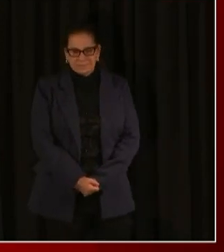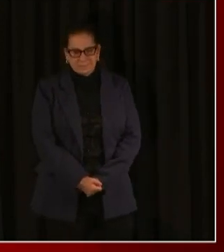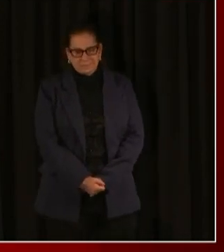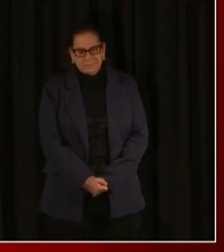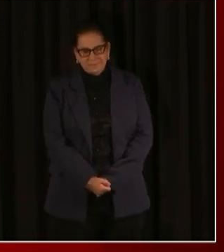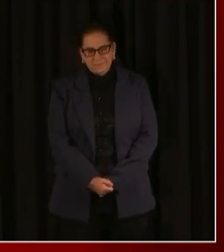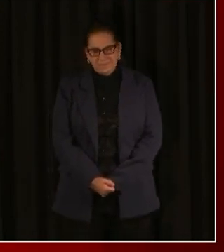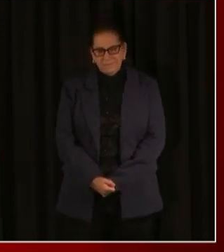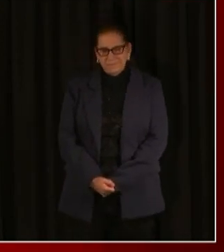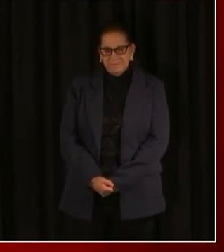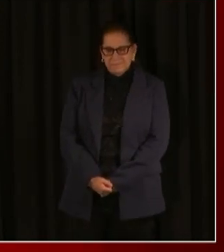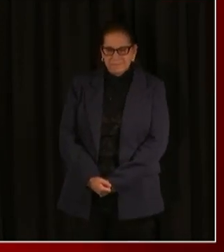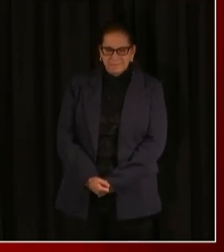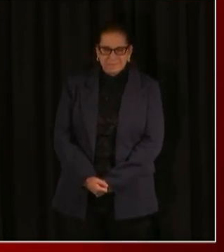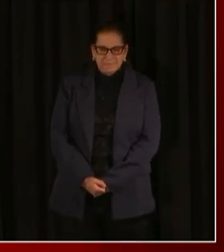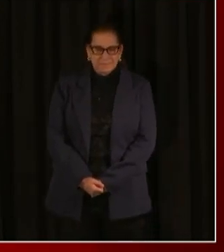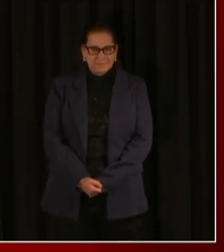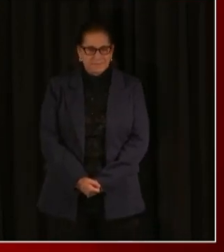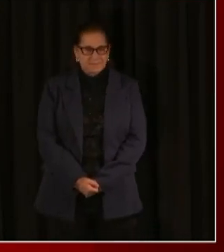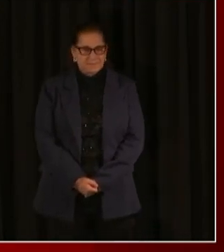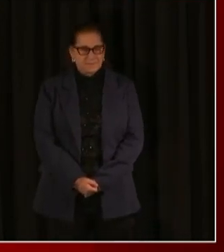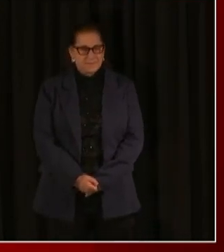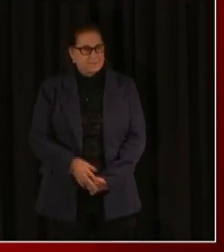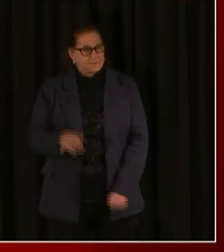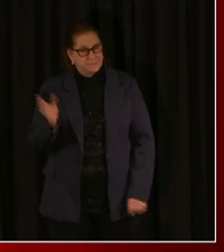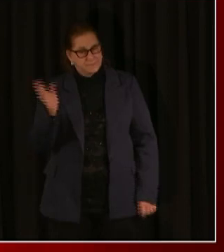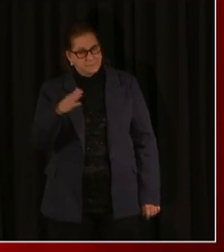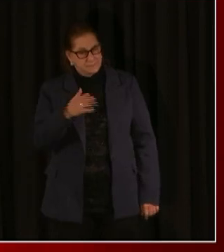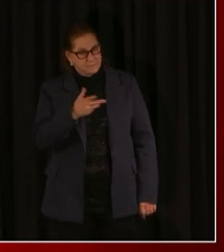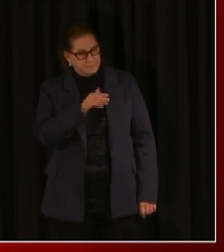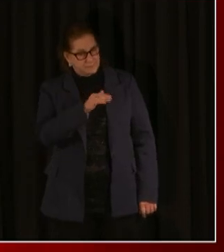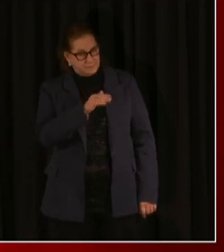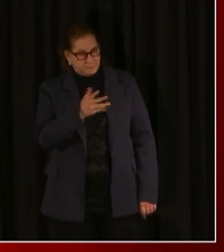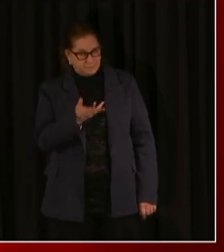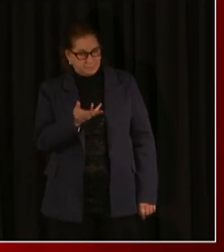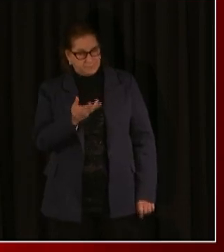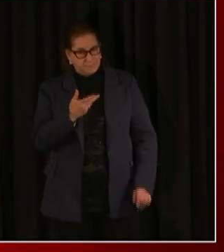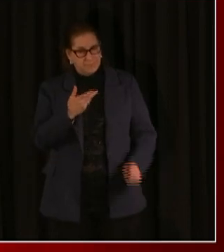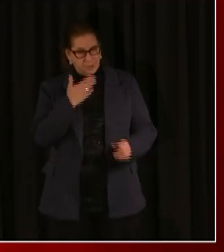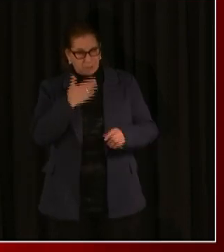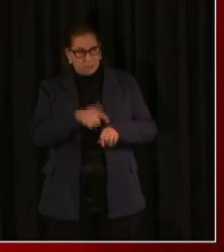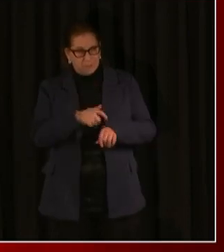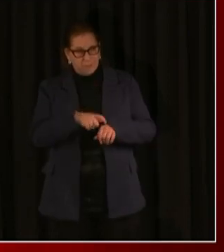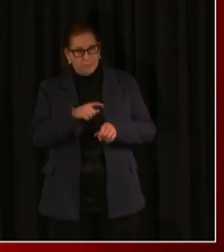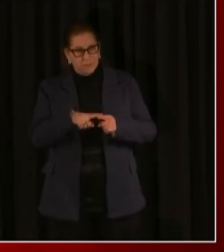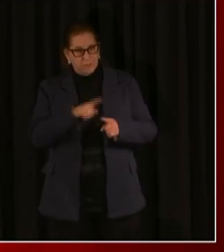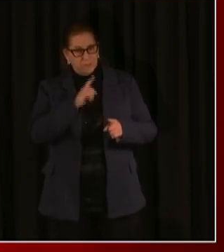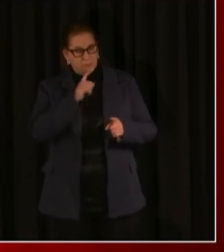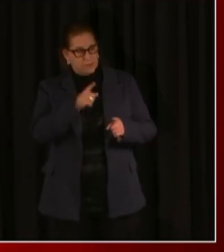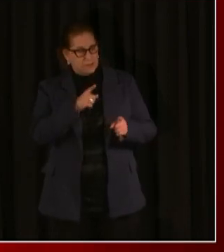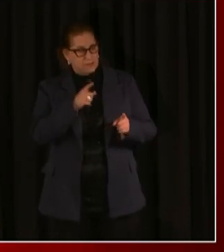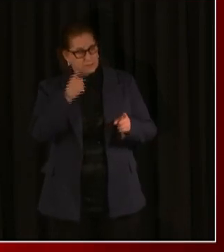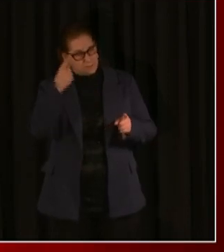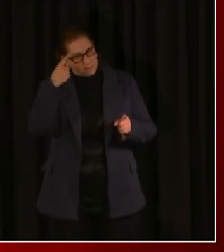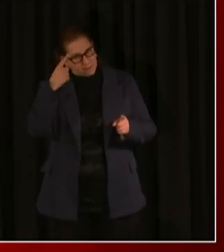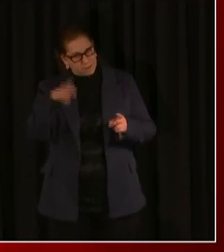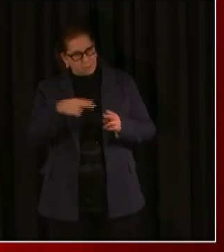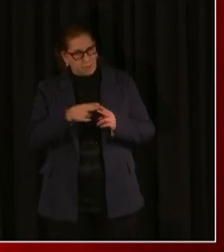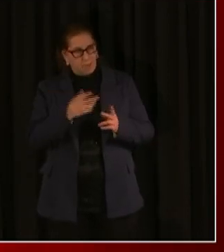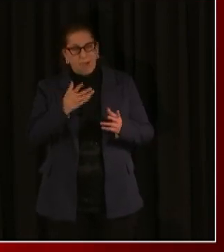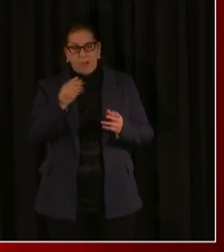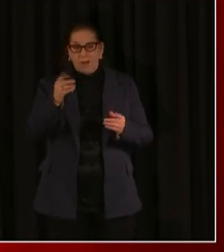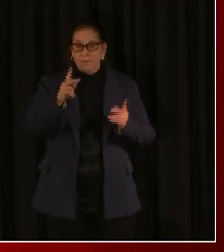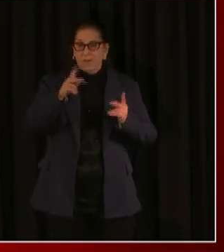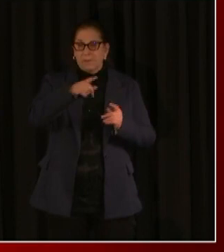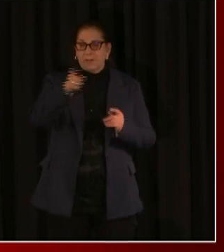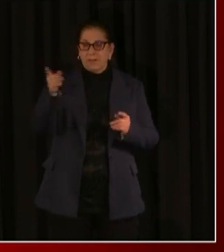And that's a good time to remind everyone again that we do appreciate that feedback, Commissioner. But